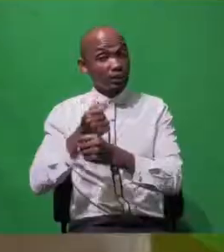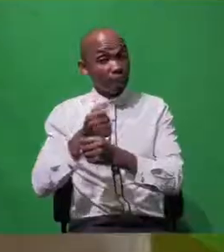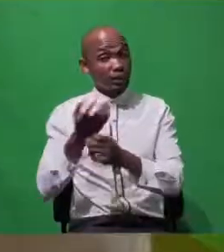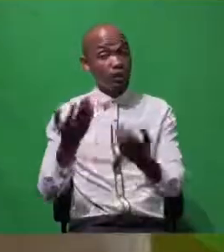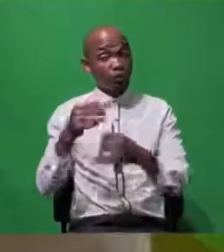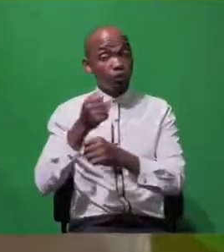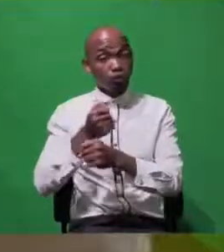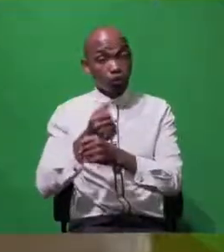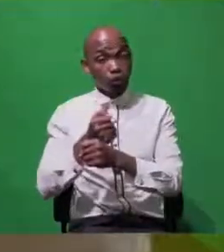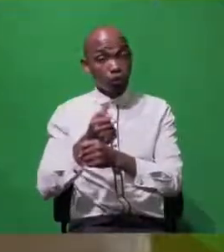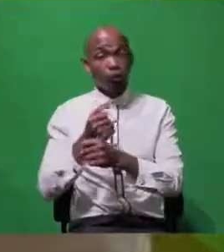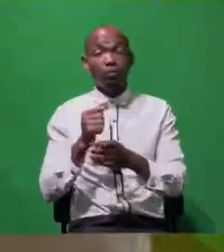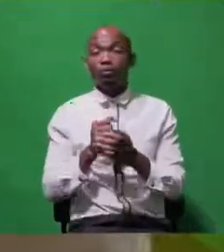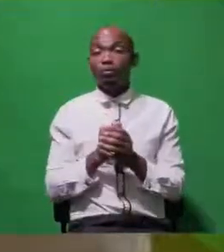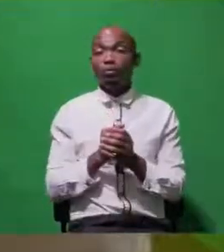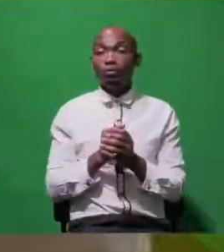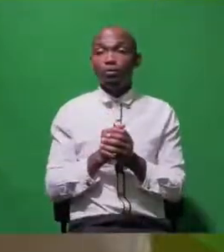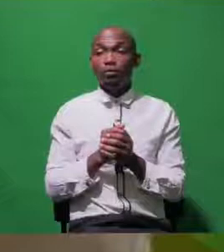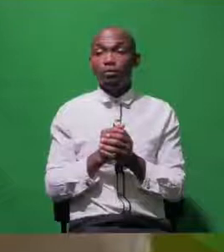do.